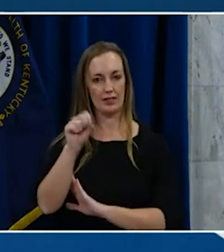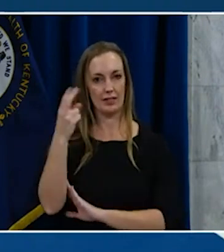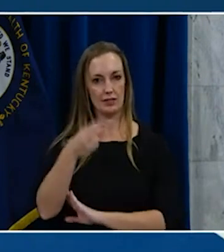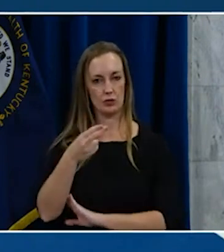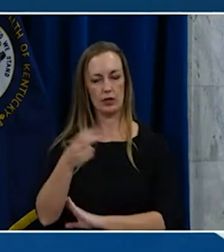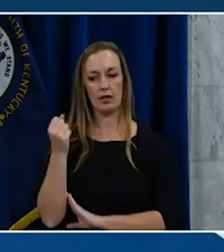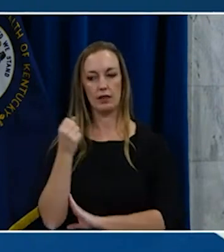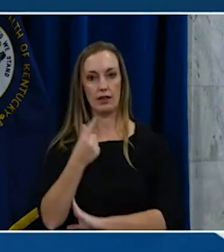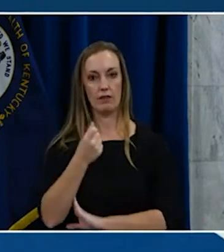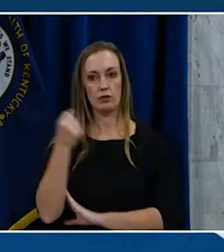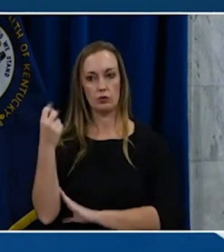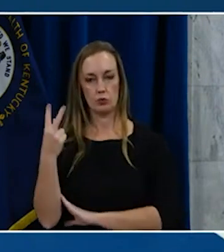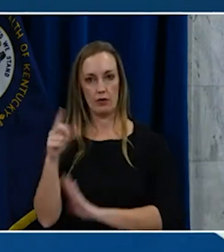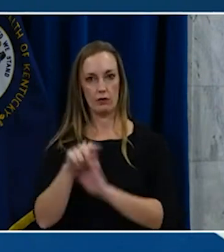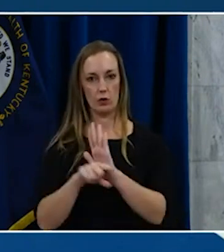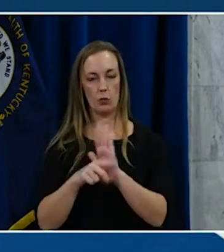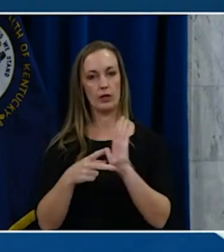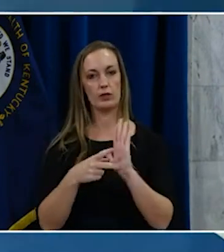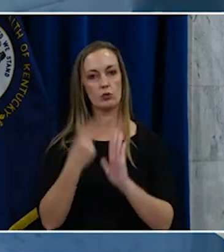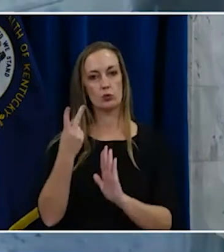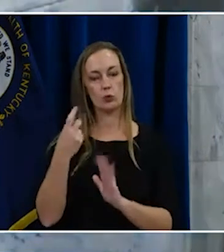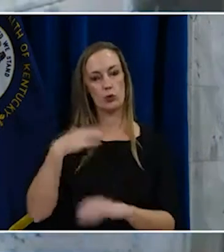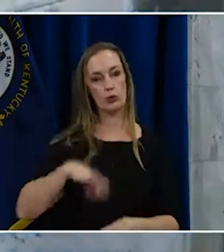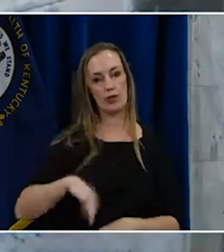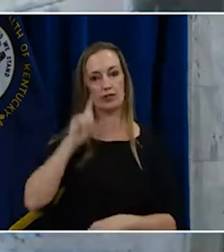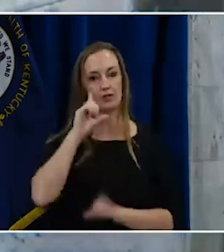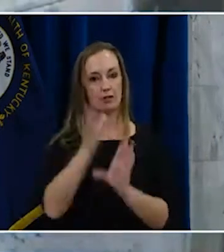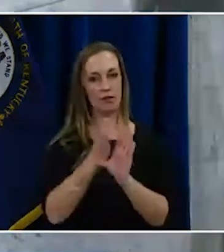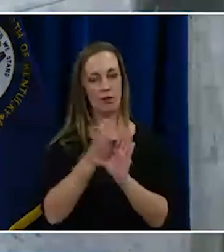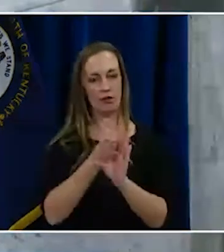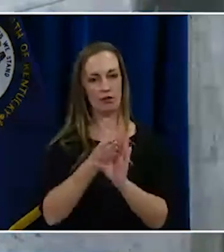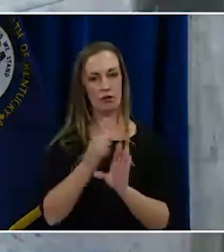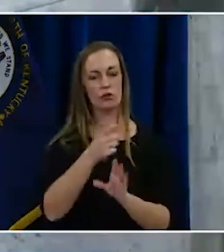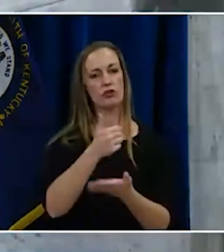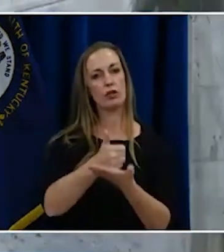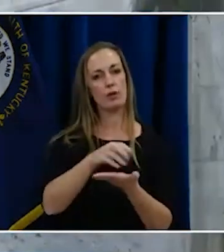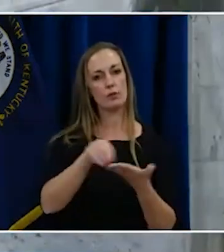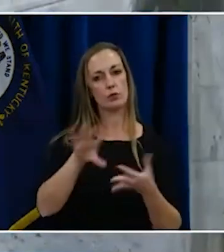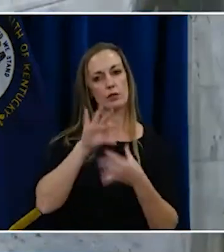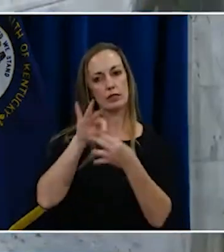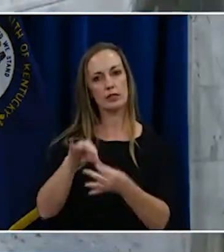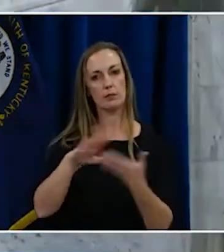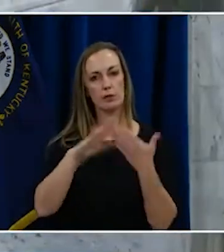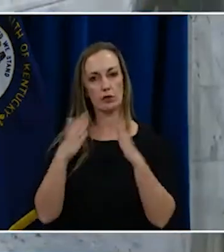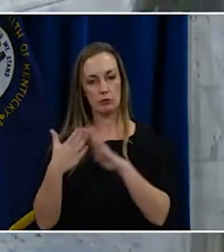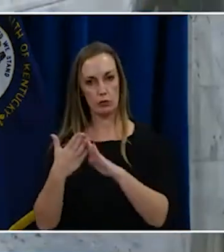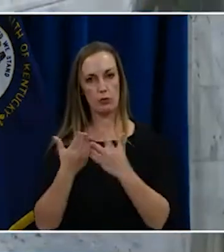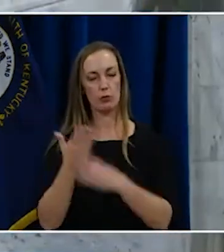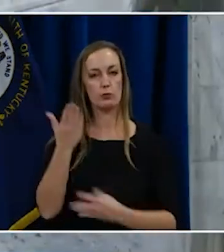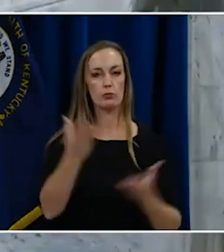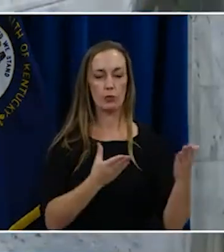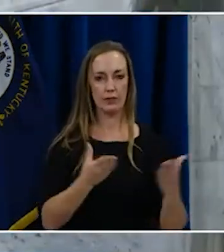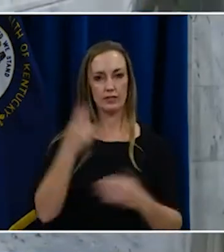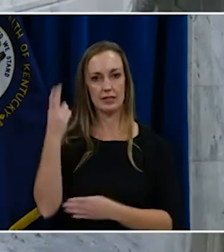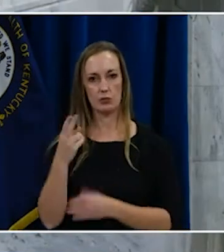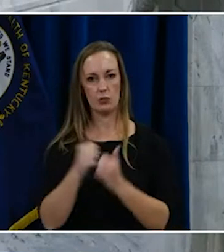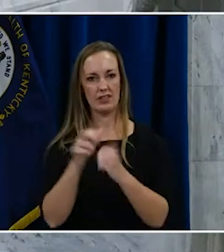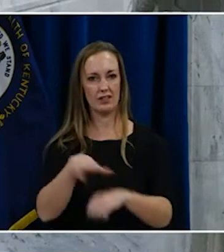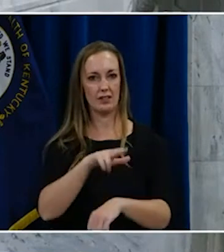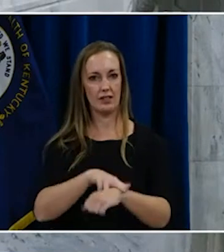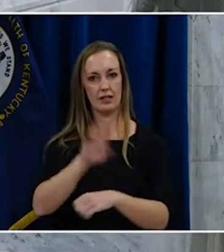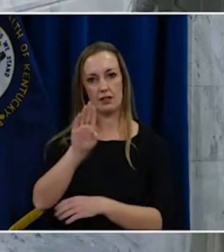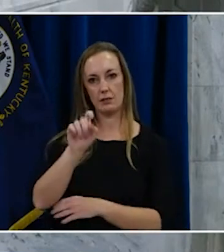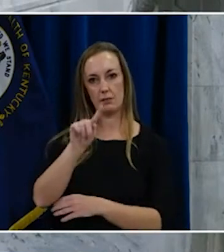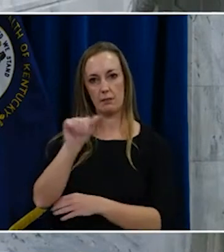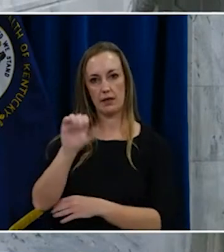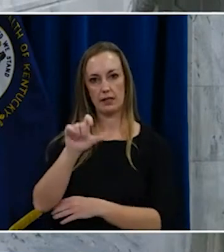11th and 12th grade dual credit psychology. Jamie connects her students to the community through service and history with the National Beta Club, which